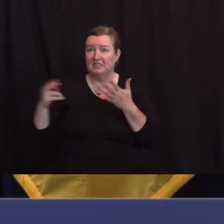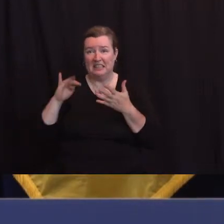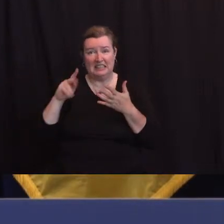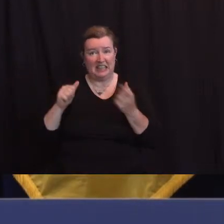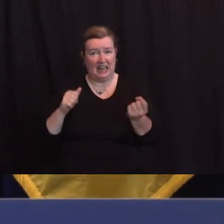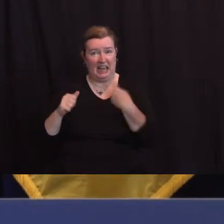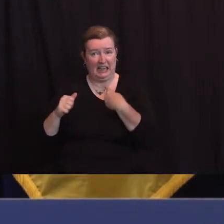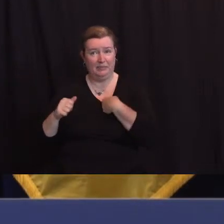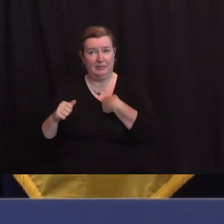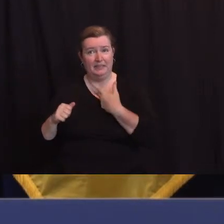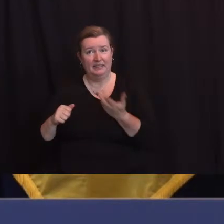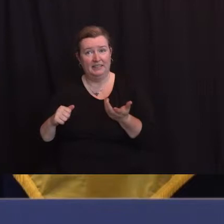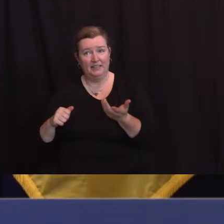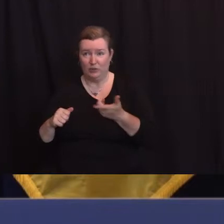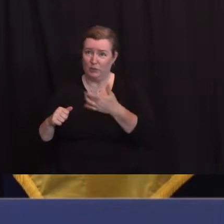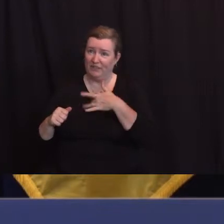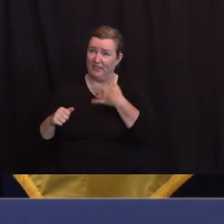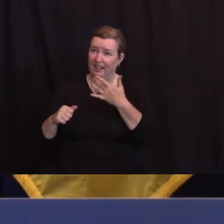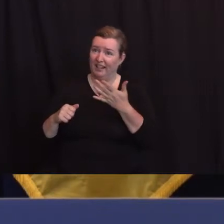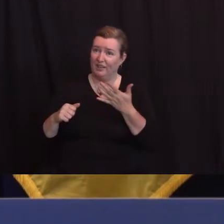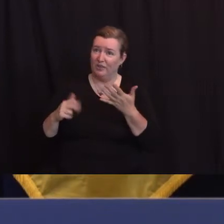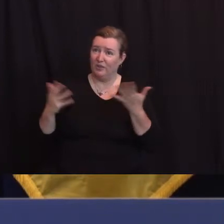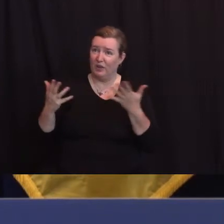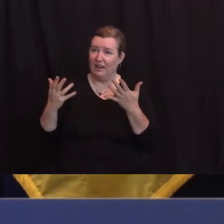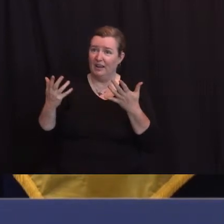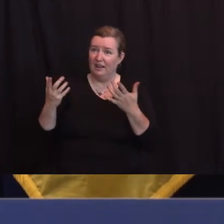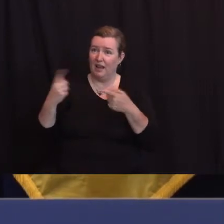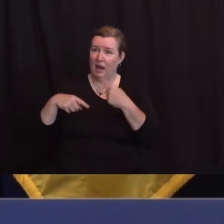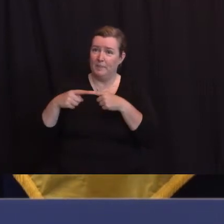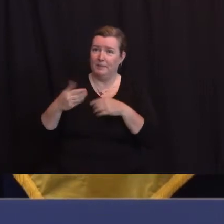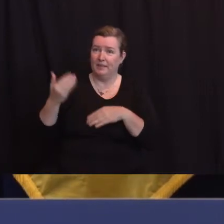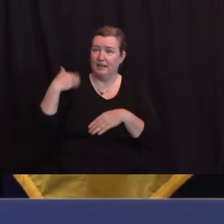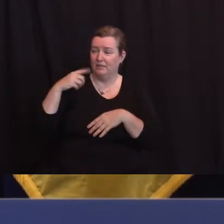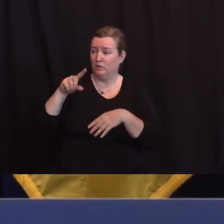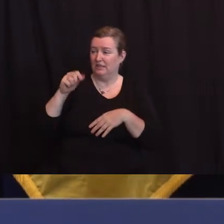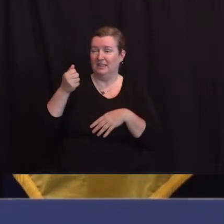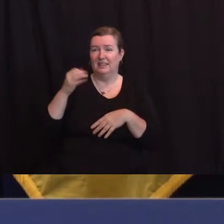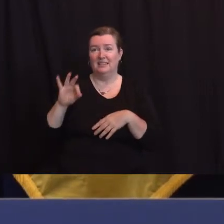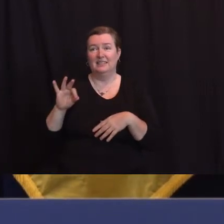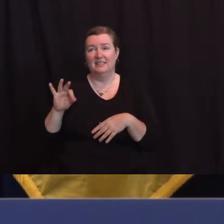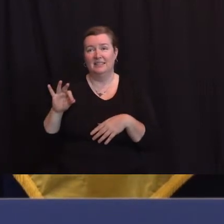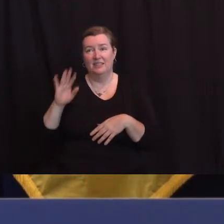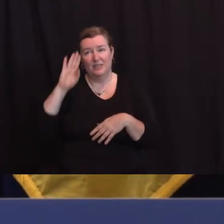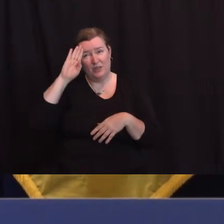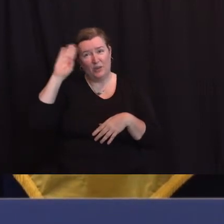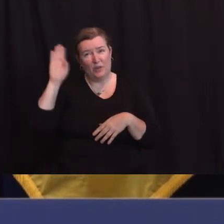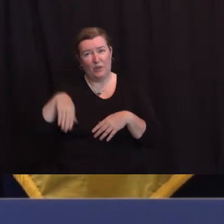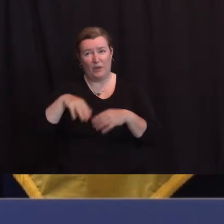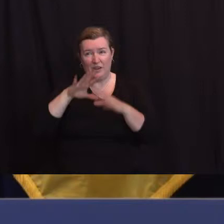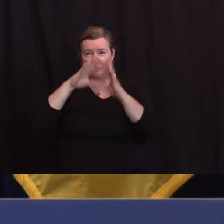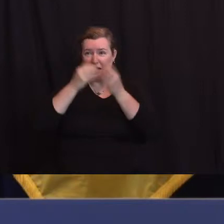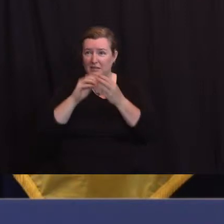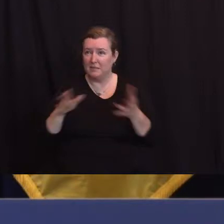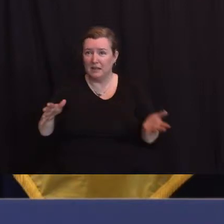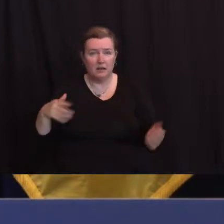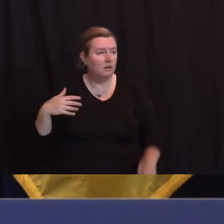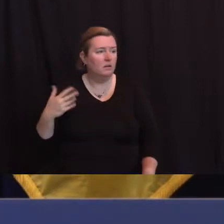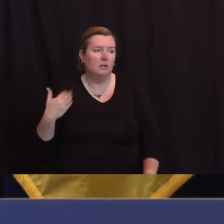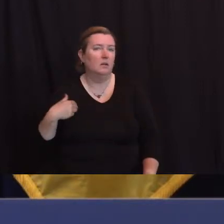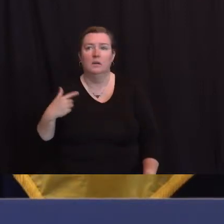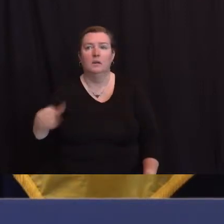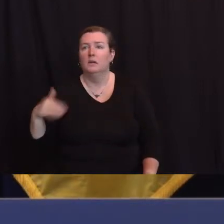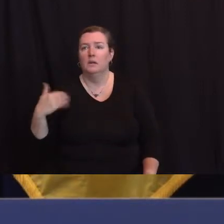any sense of what was coming? And we both looked at each other. We've been clobbered sideways, but Judy's